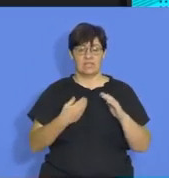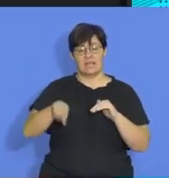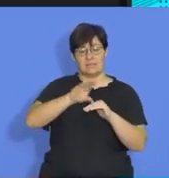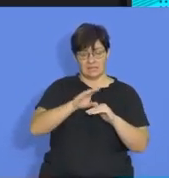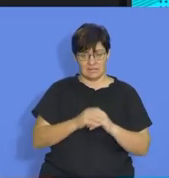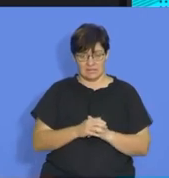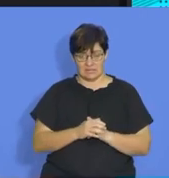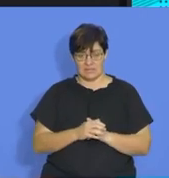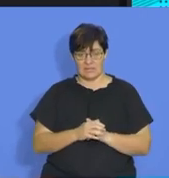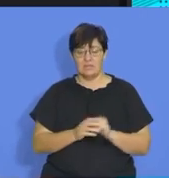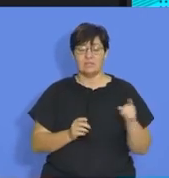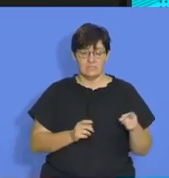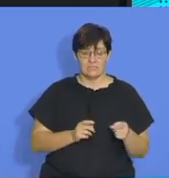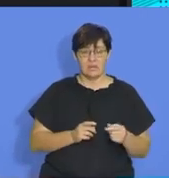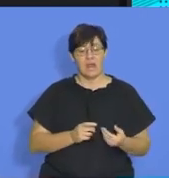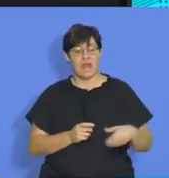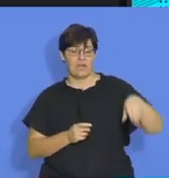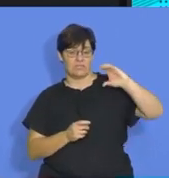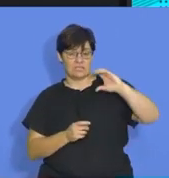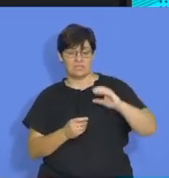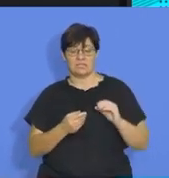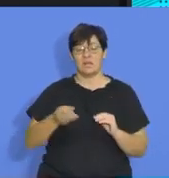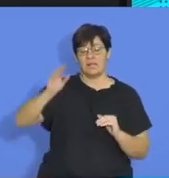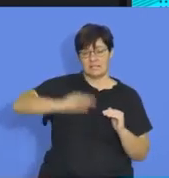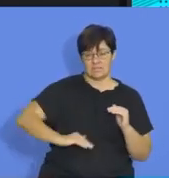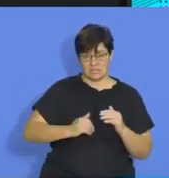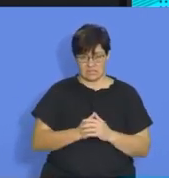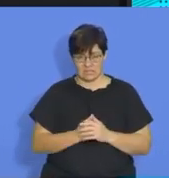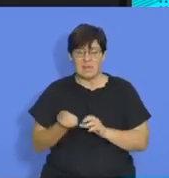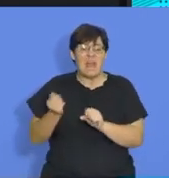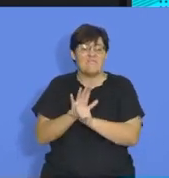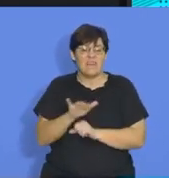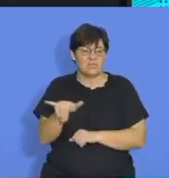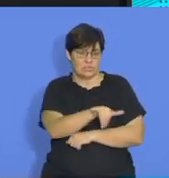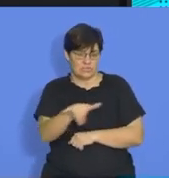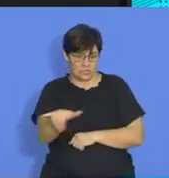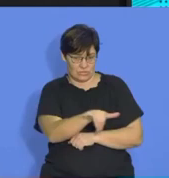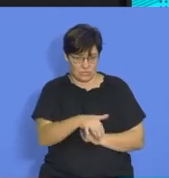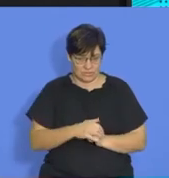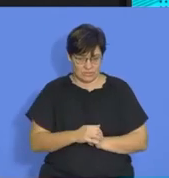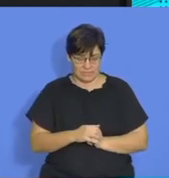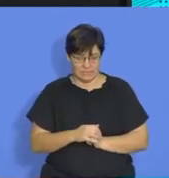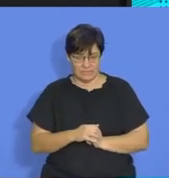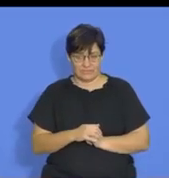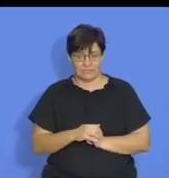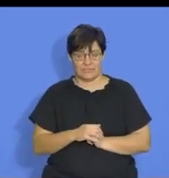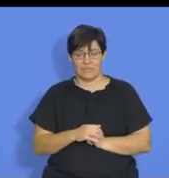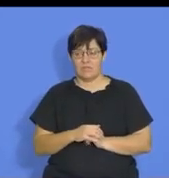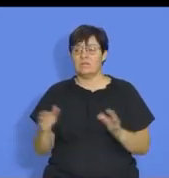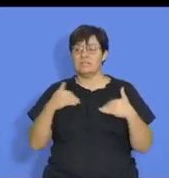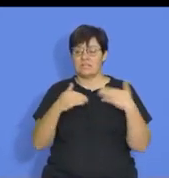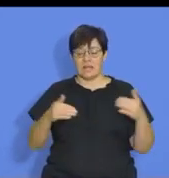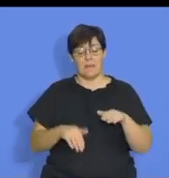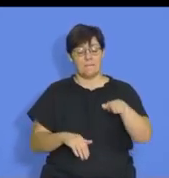decreasing their capital, which partner's capital account is now going to be affected. Okay, so let's once